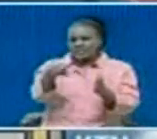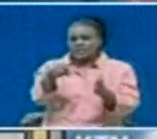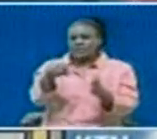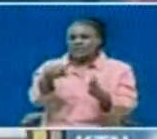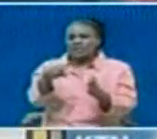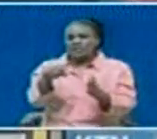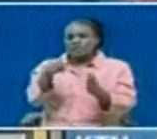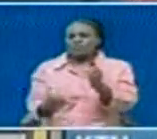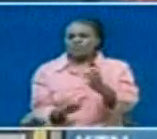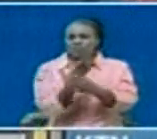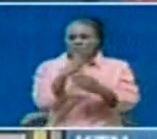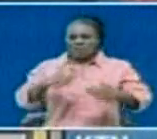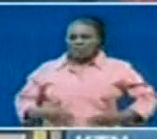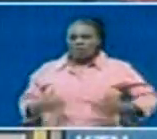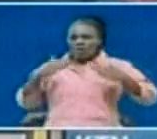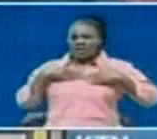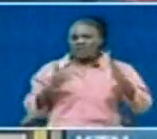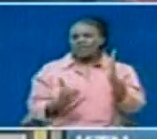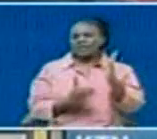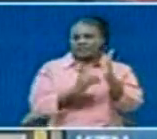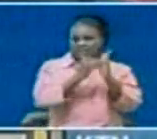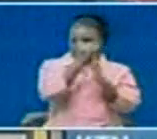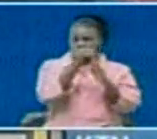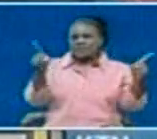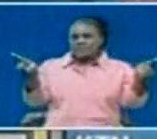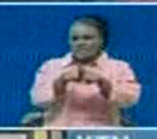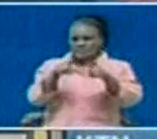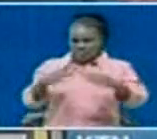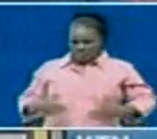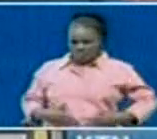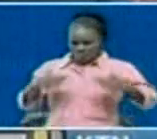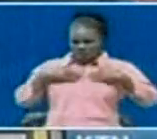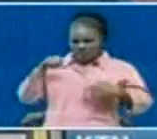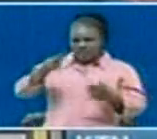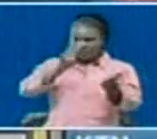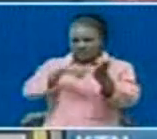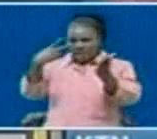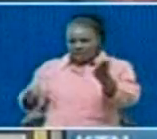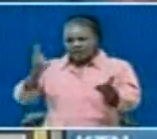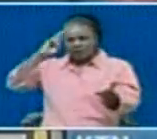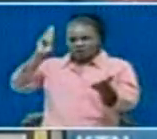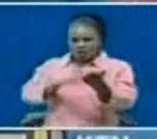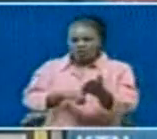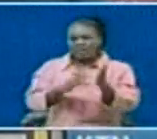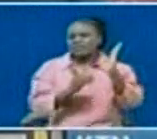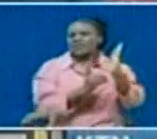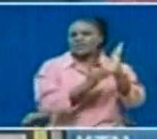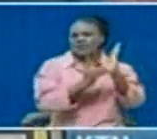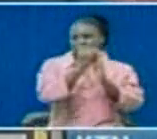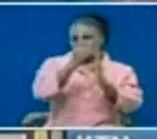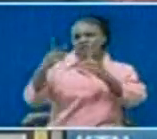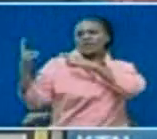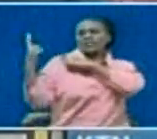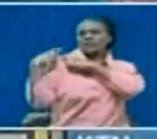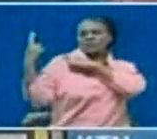to create a body dealing with development, and such body fails to recognize the development